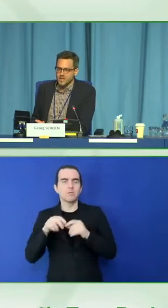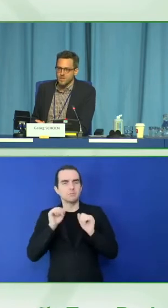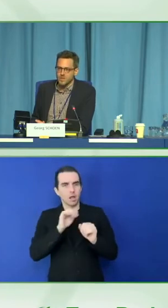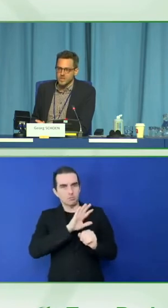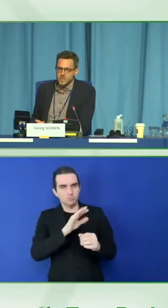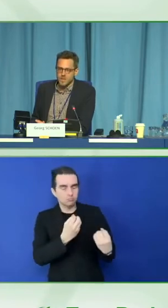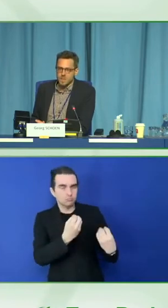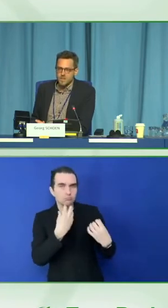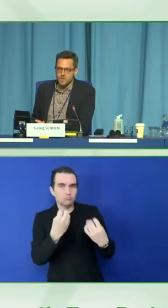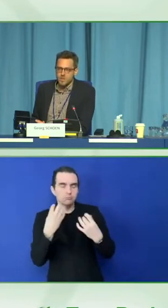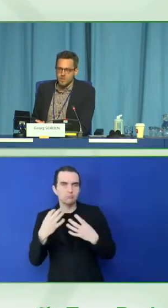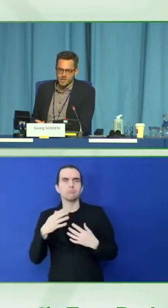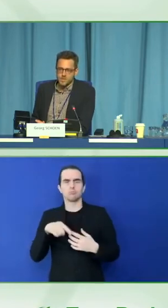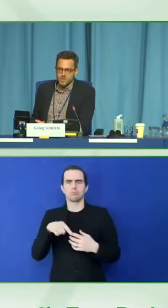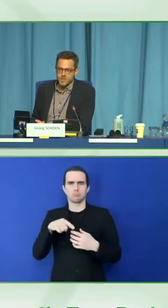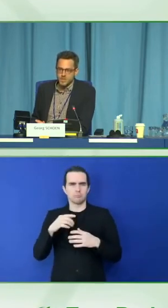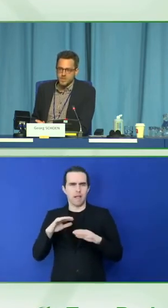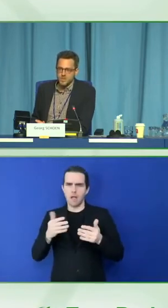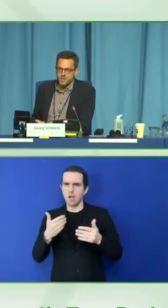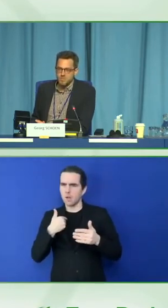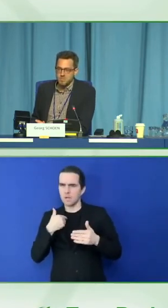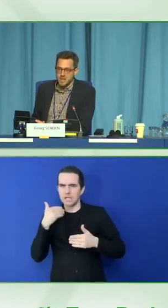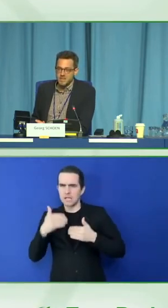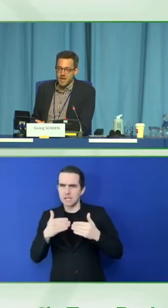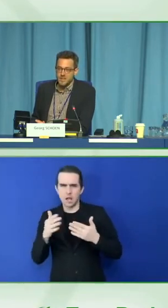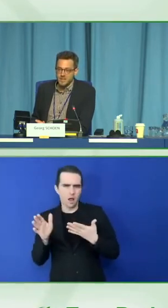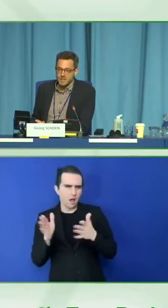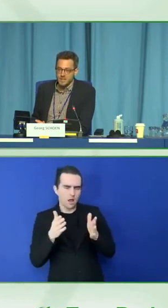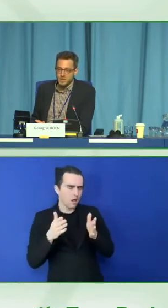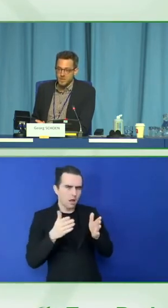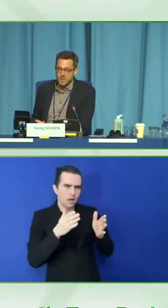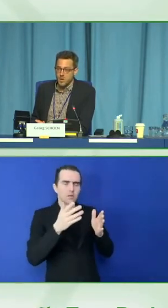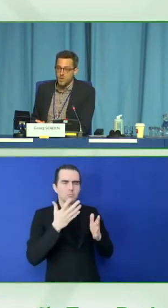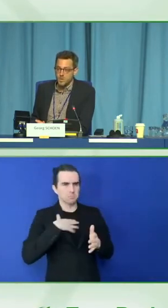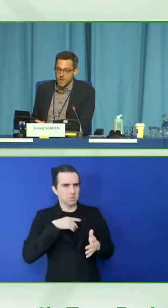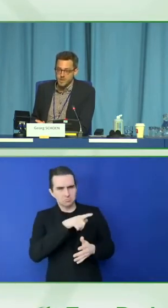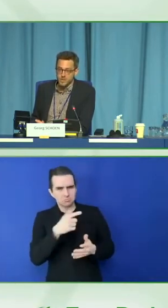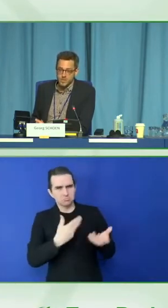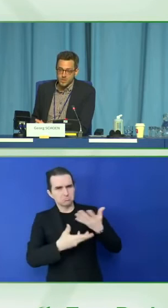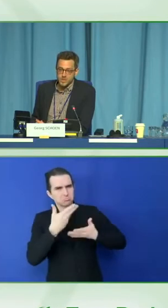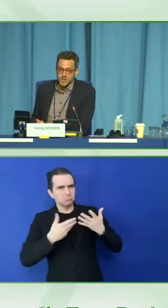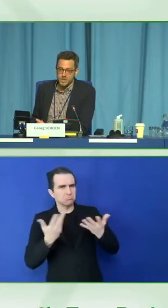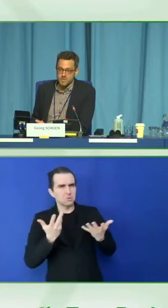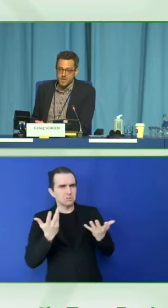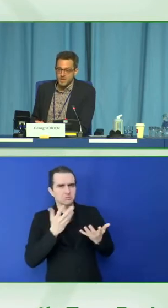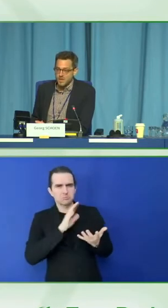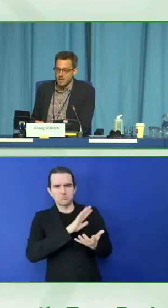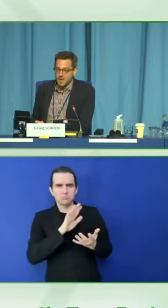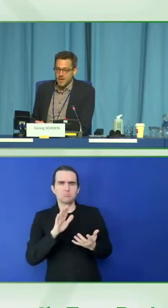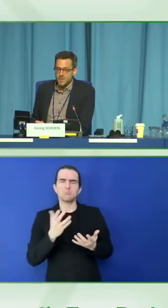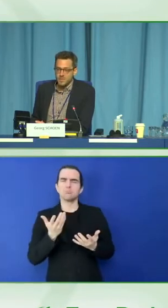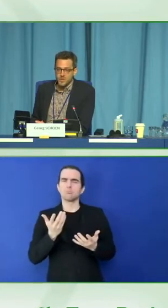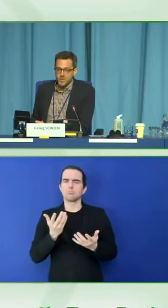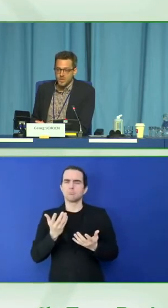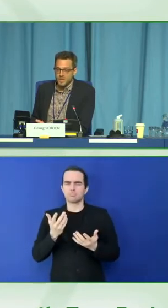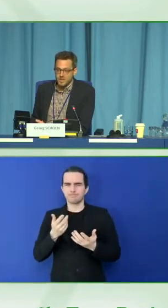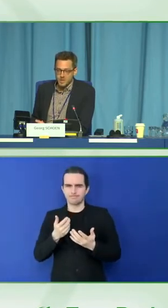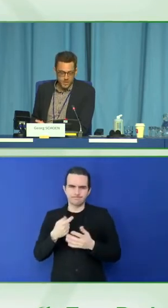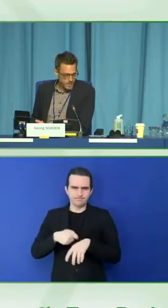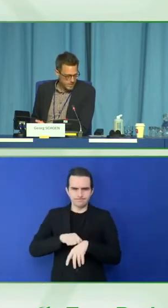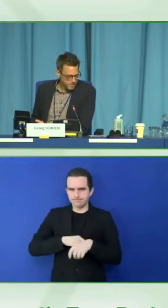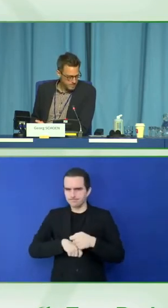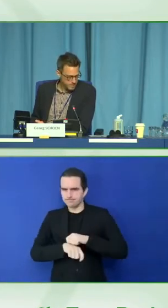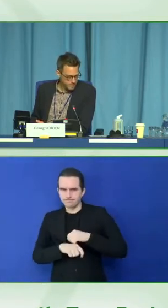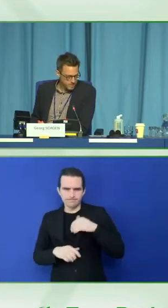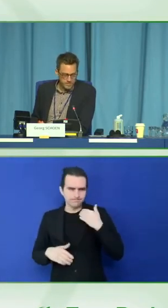impact entrepreneurs would be best positioned to invent or co-create solutions there. So who would like